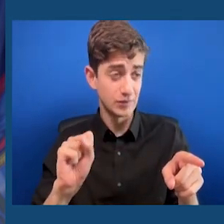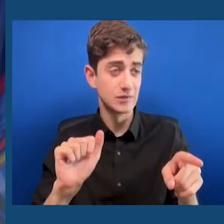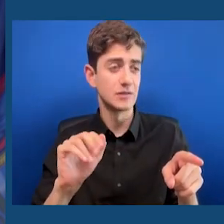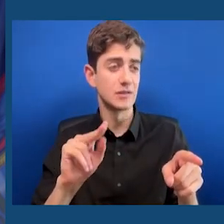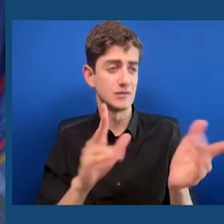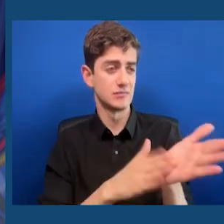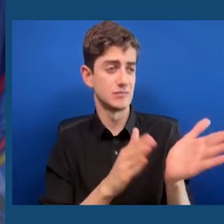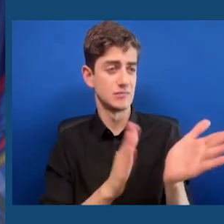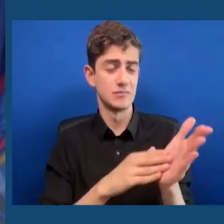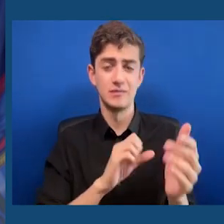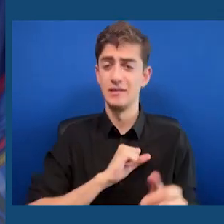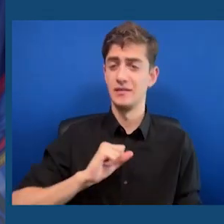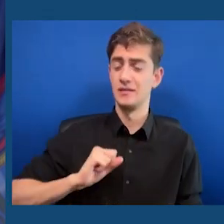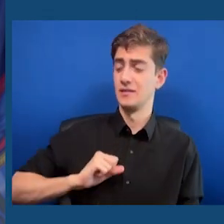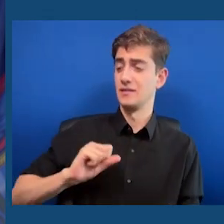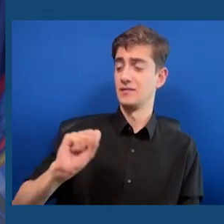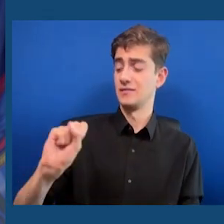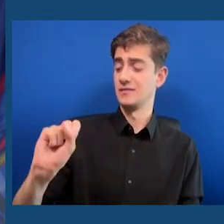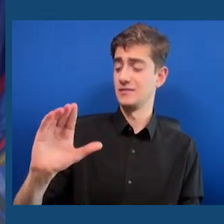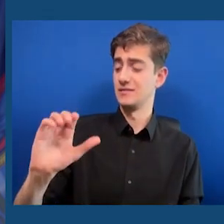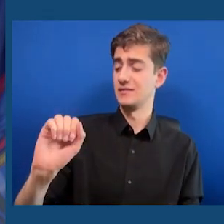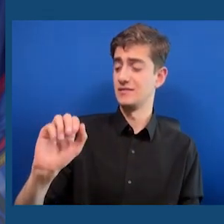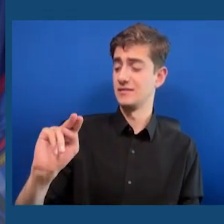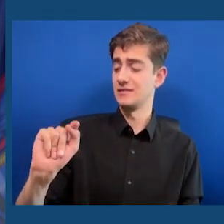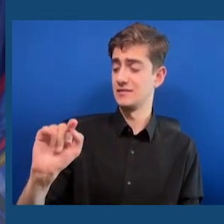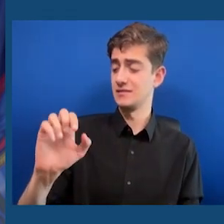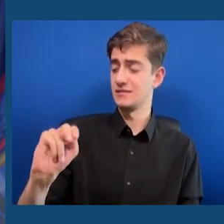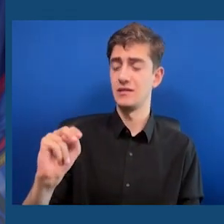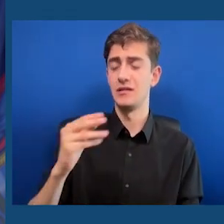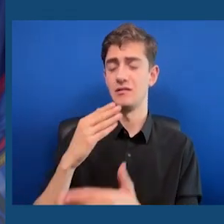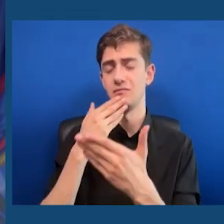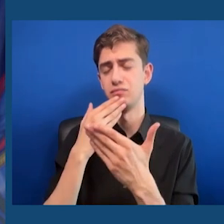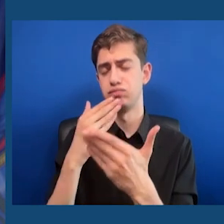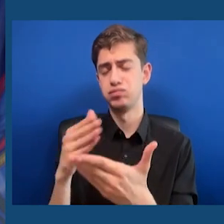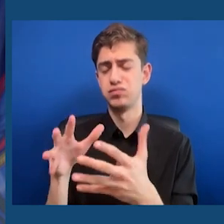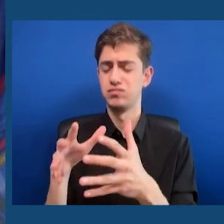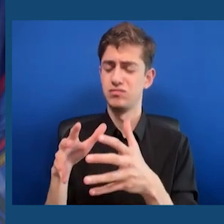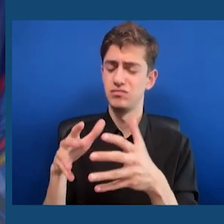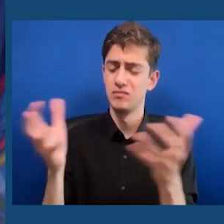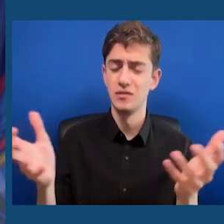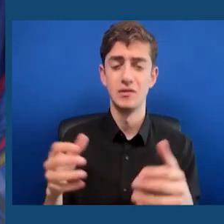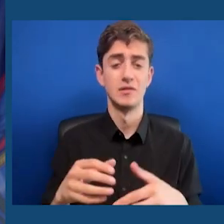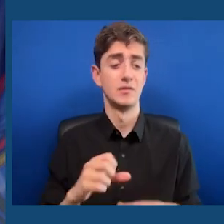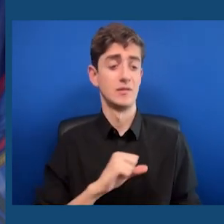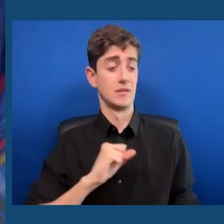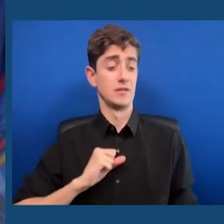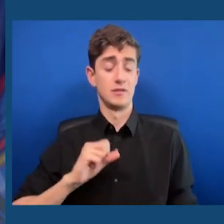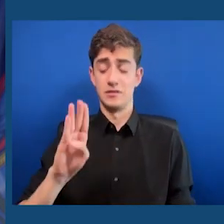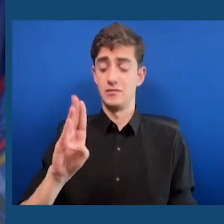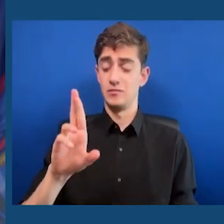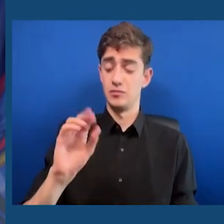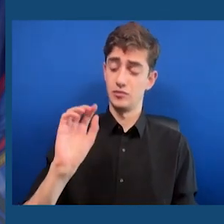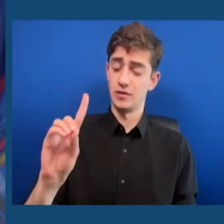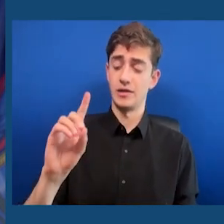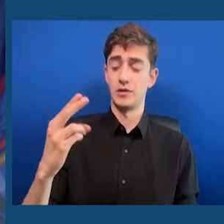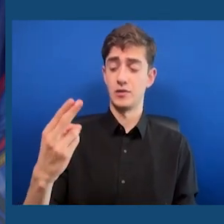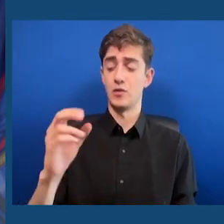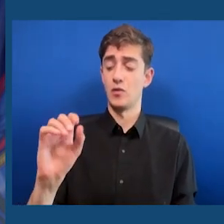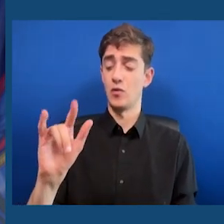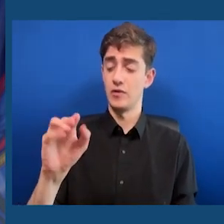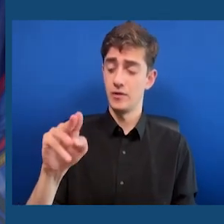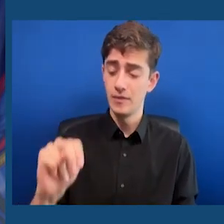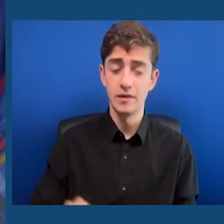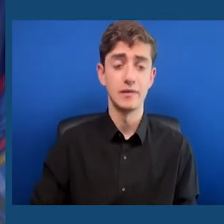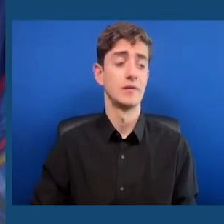Stanton, you've been there from the very beginning. Thank you so much. Senator Brad Holyman, thank you. Senator